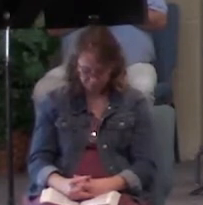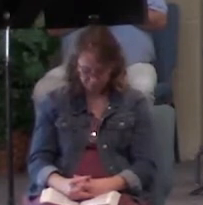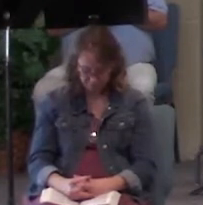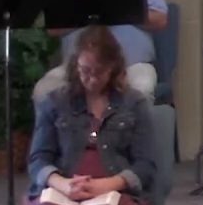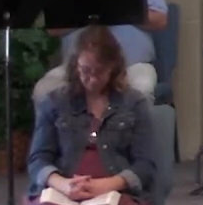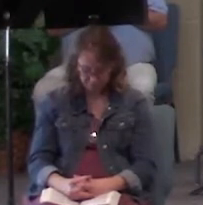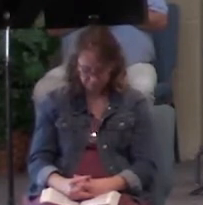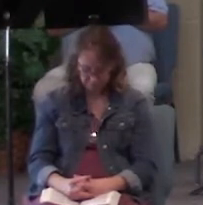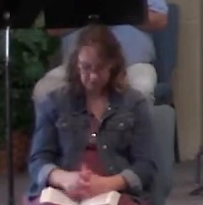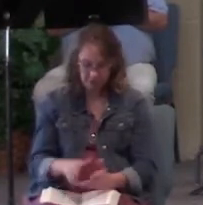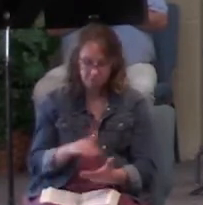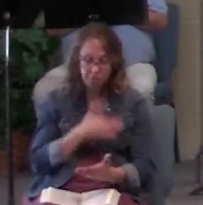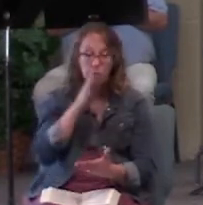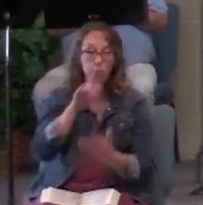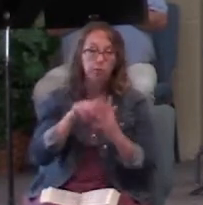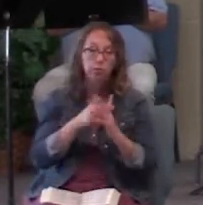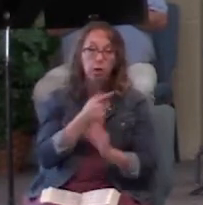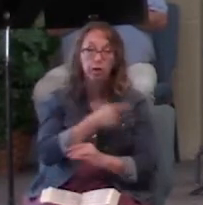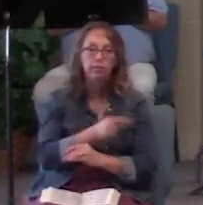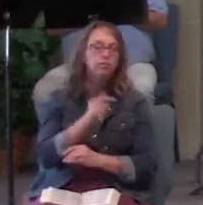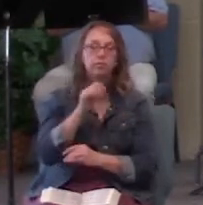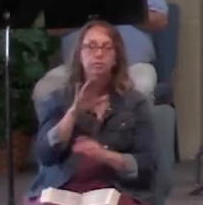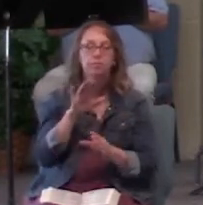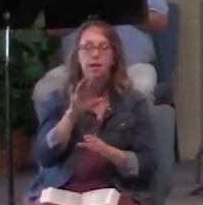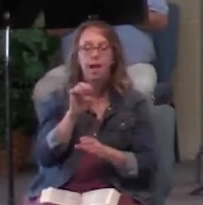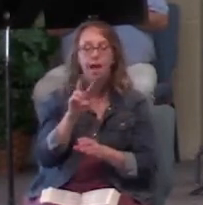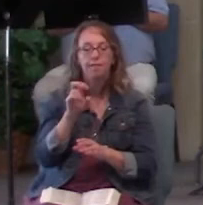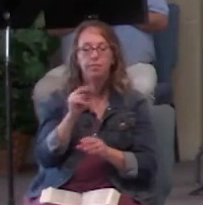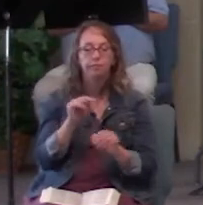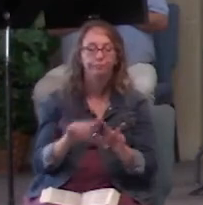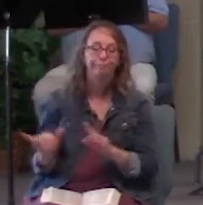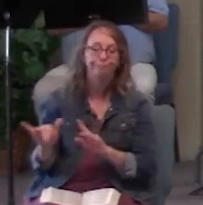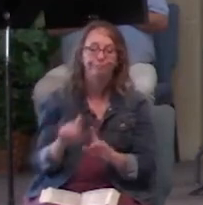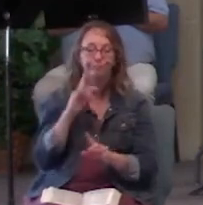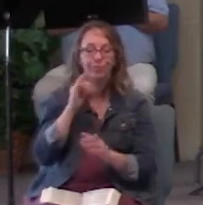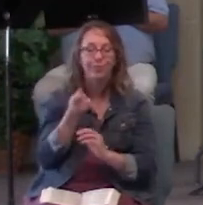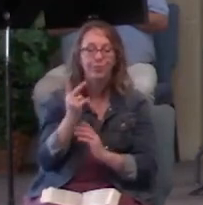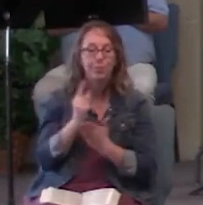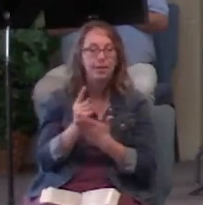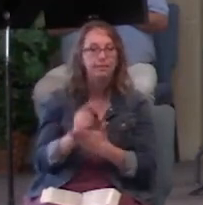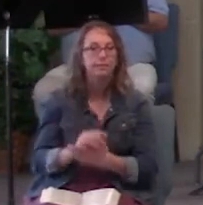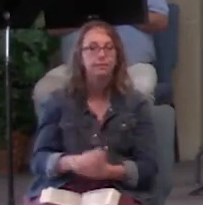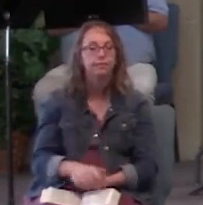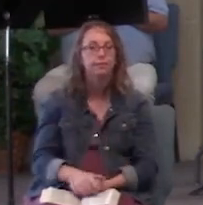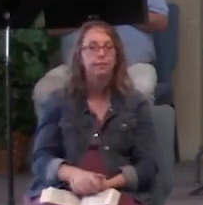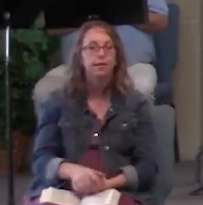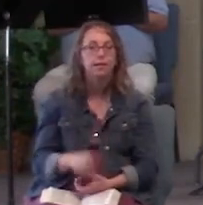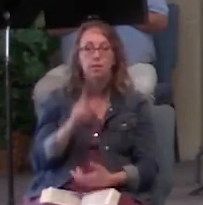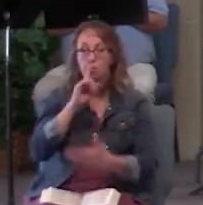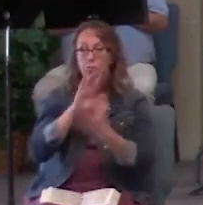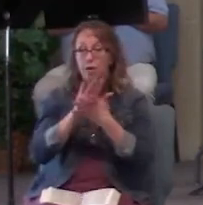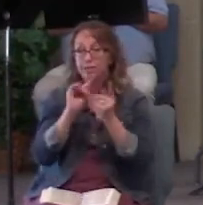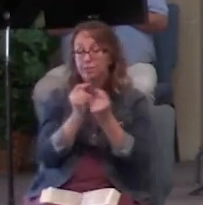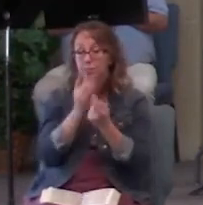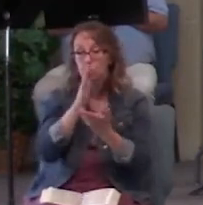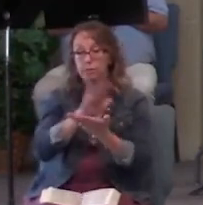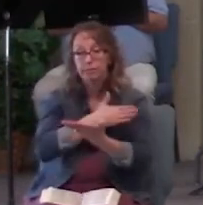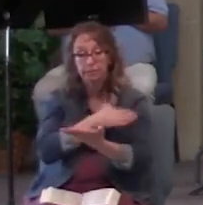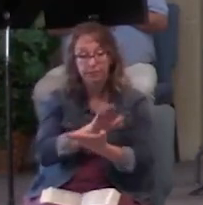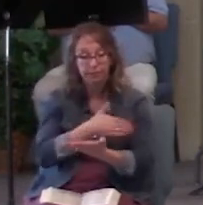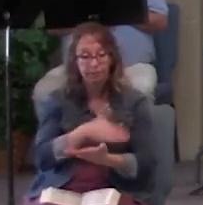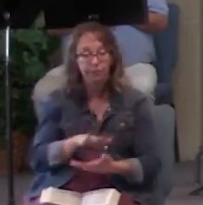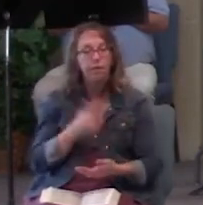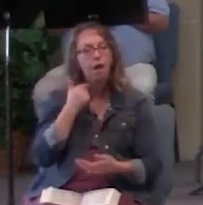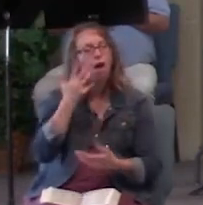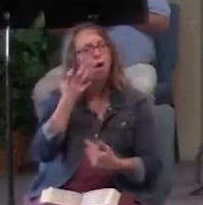And some music is going to start here. Evelyn's going to play the piano for a couple minutes. And then the praise team is going to sing. And